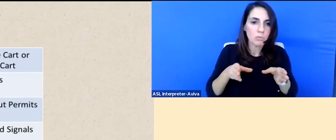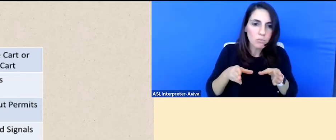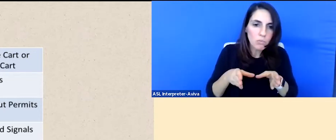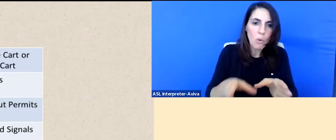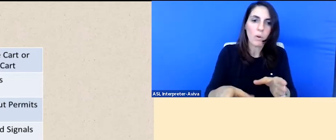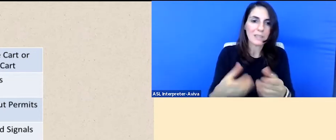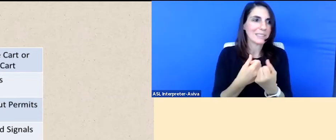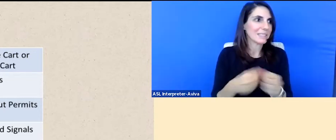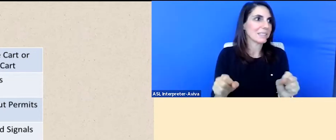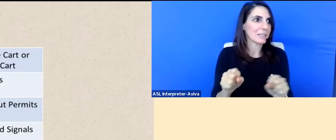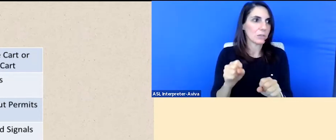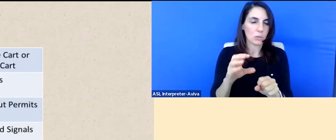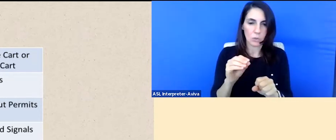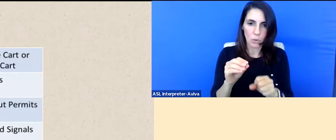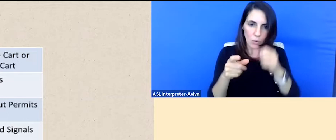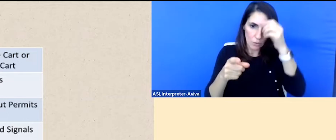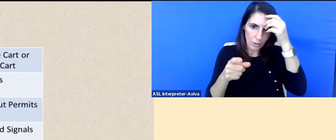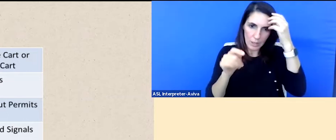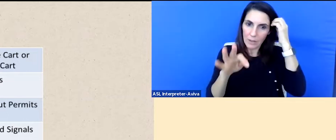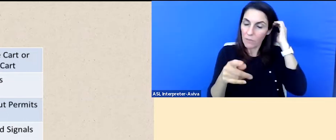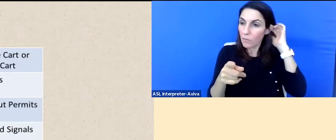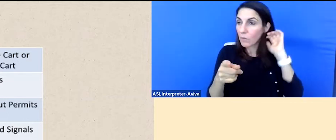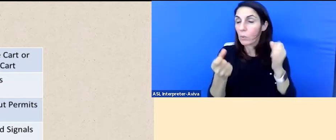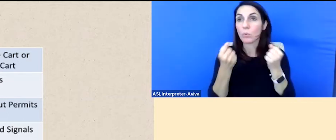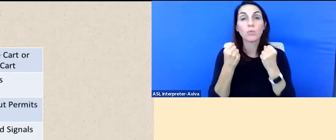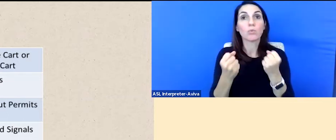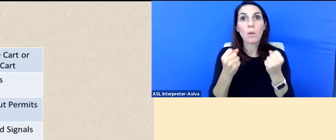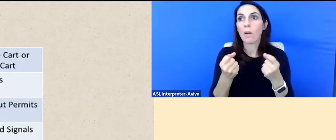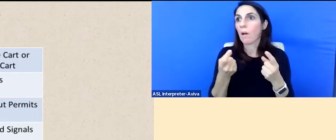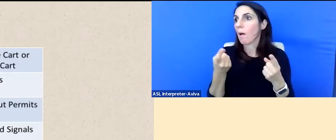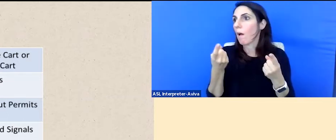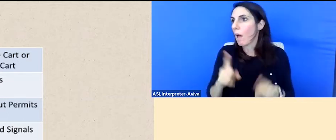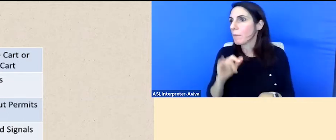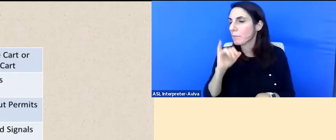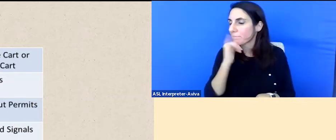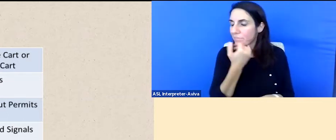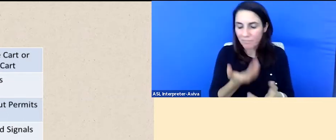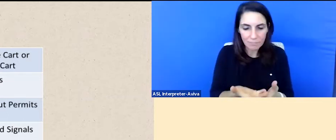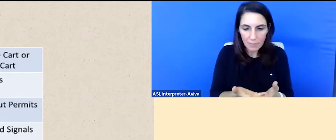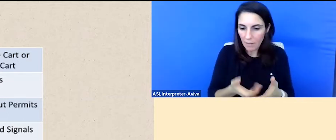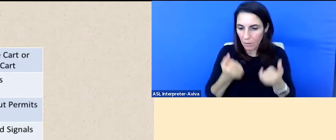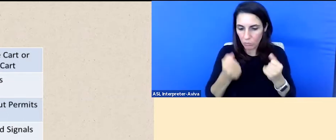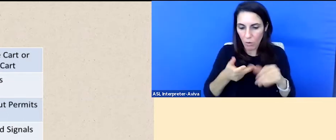if you have the unfortunate drive on the way somewhere and hit a pothole or see a pothole, you can